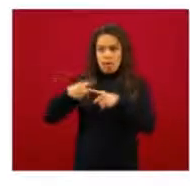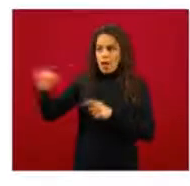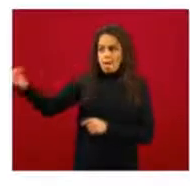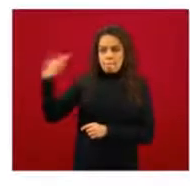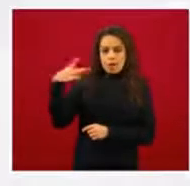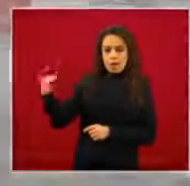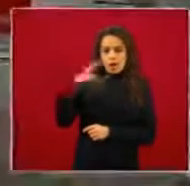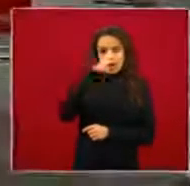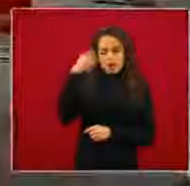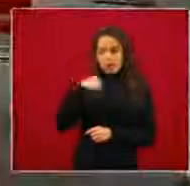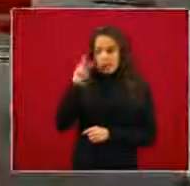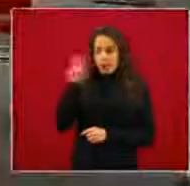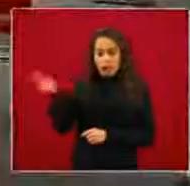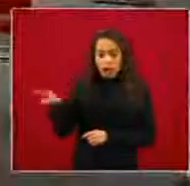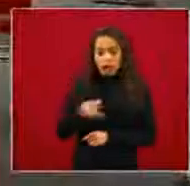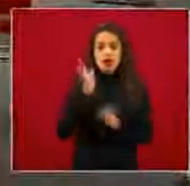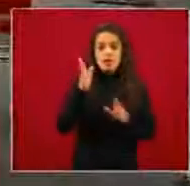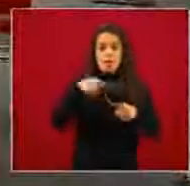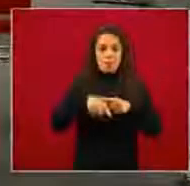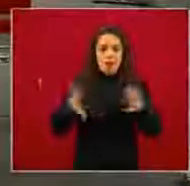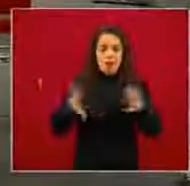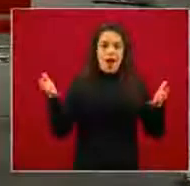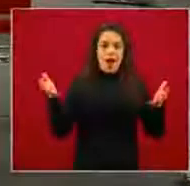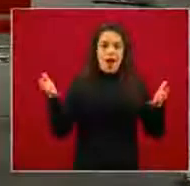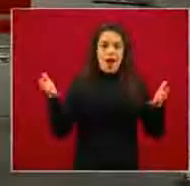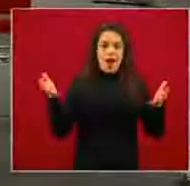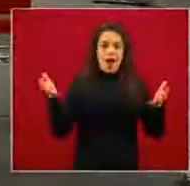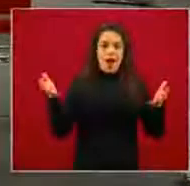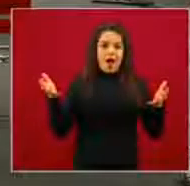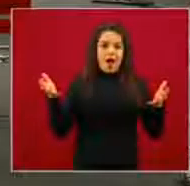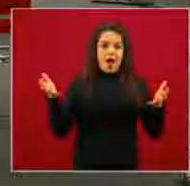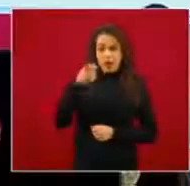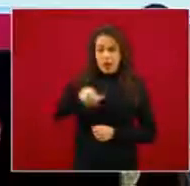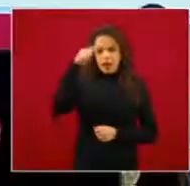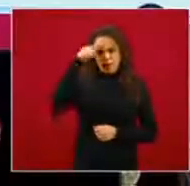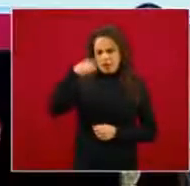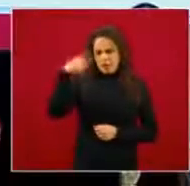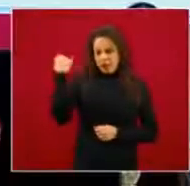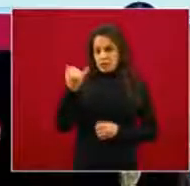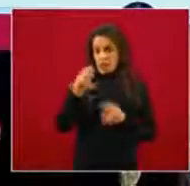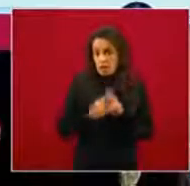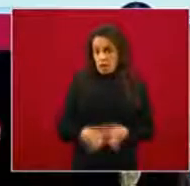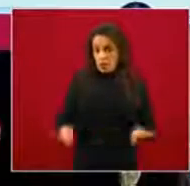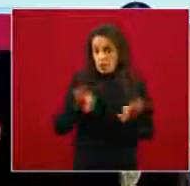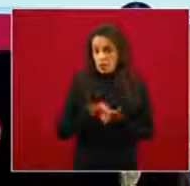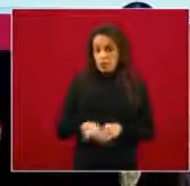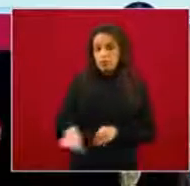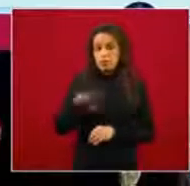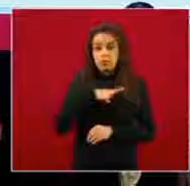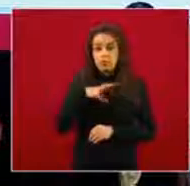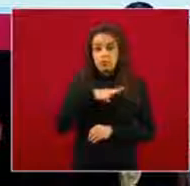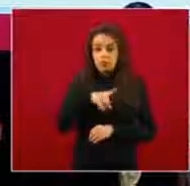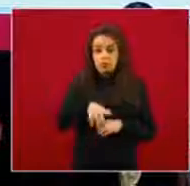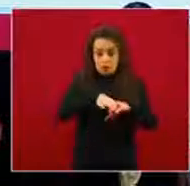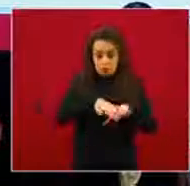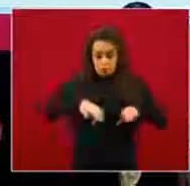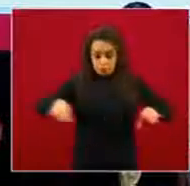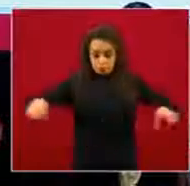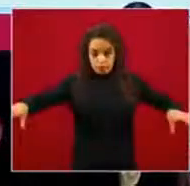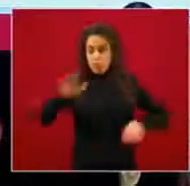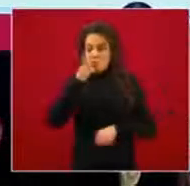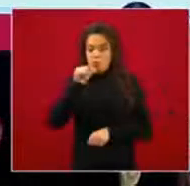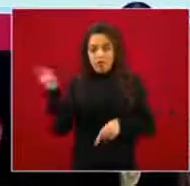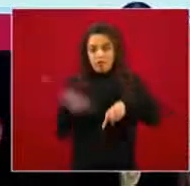different companies, and they're actually doing it. For instance, this is very important, very simple. If we have seats, we can have